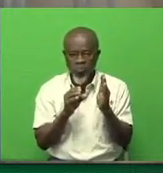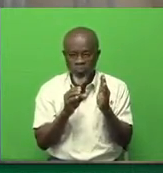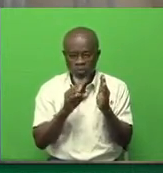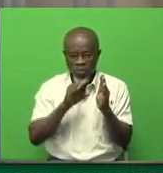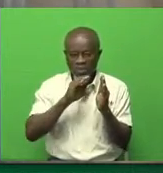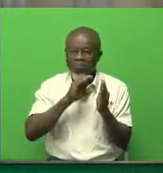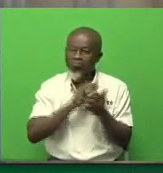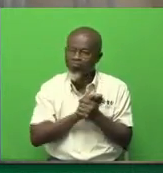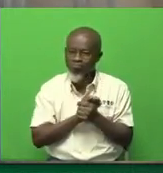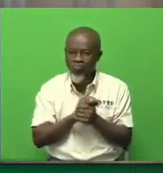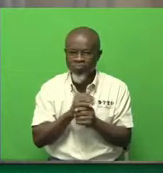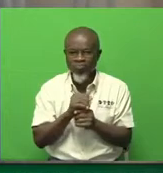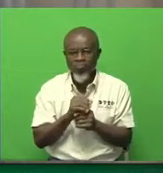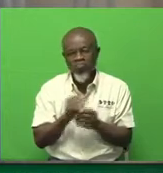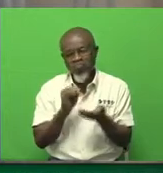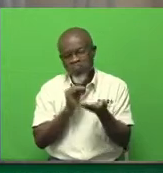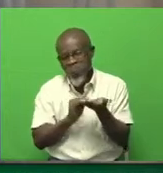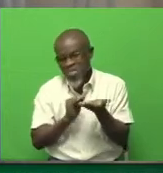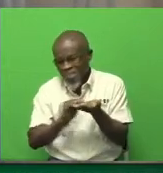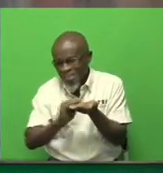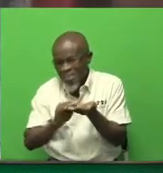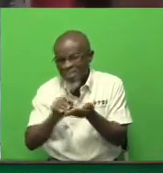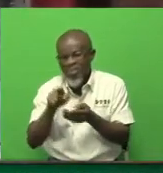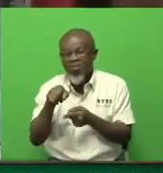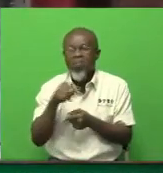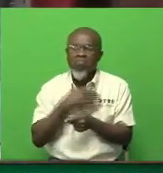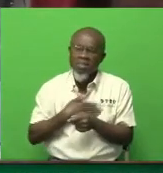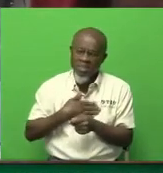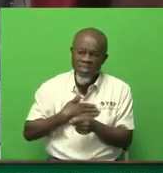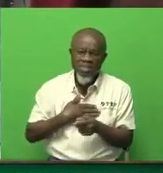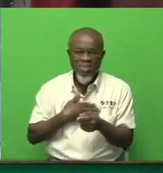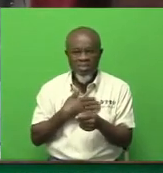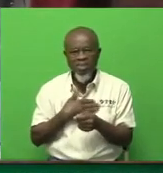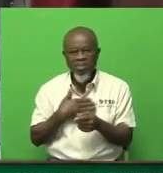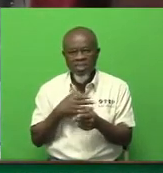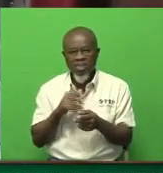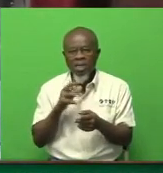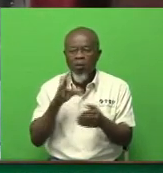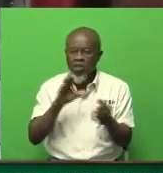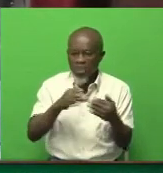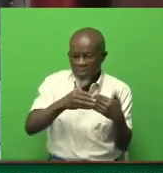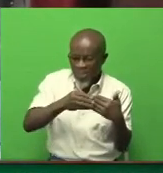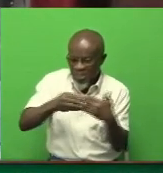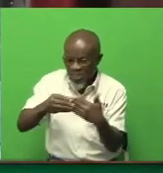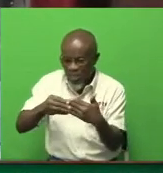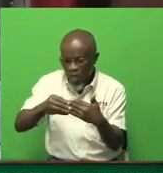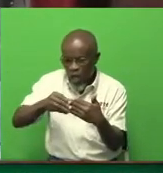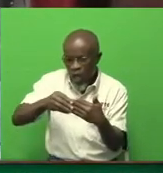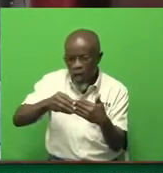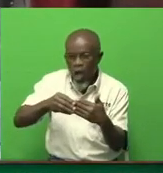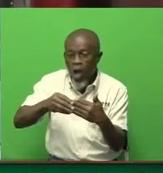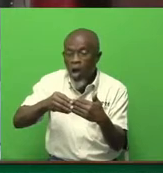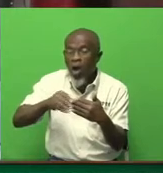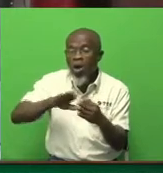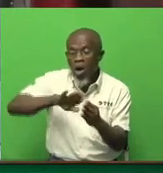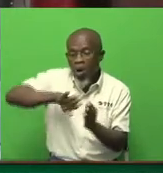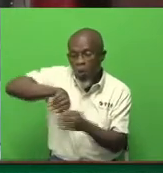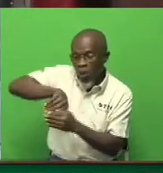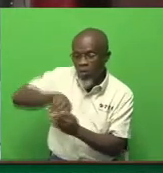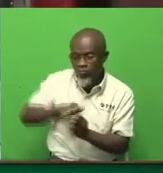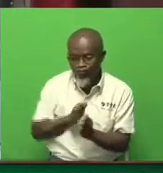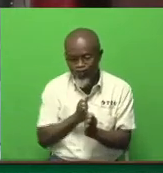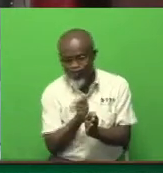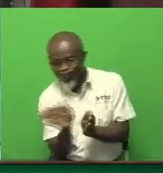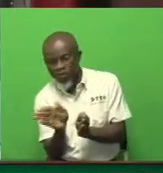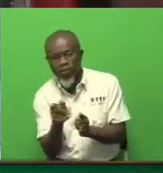and and that's what I was trying to guide you away from so that because that is is the challenge